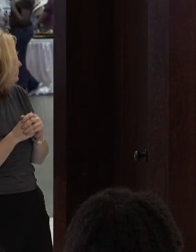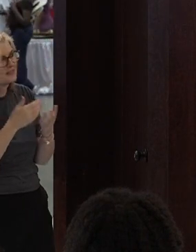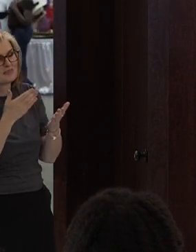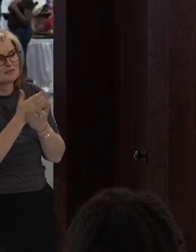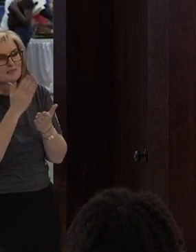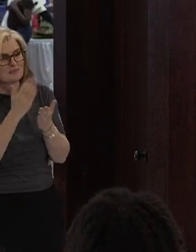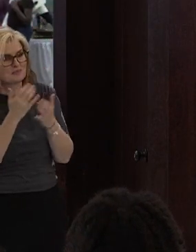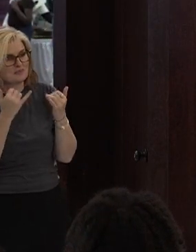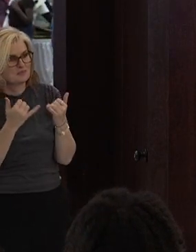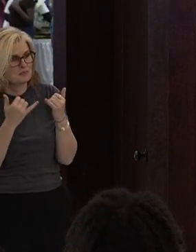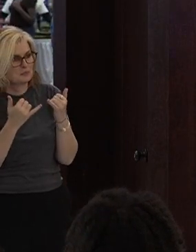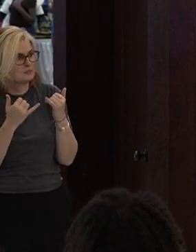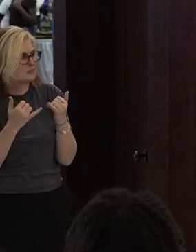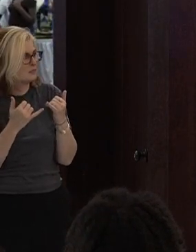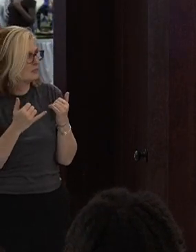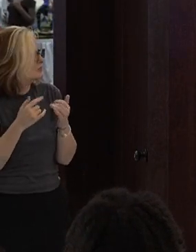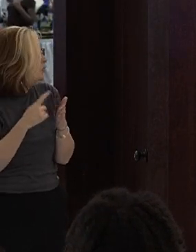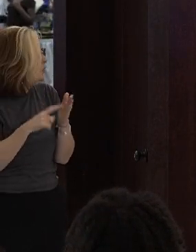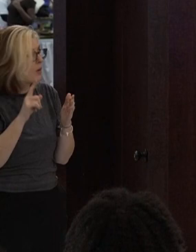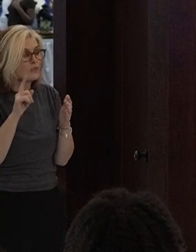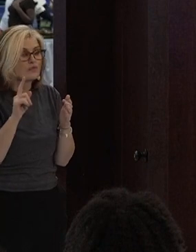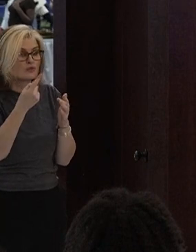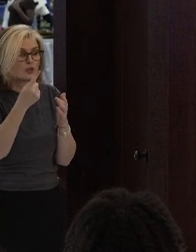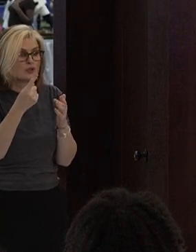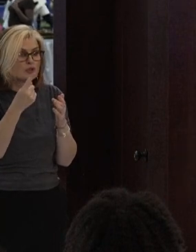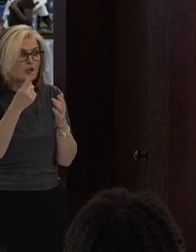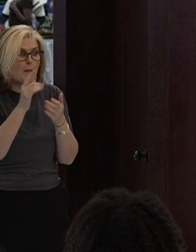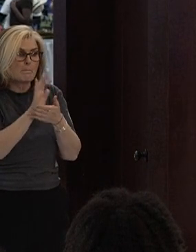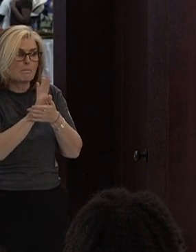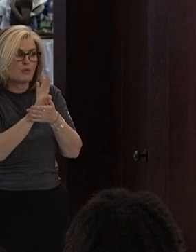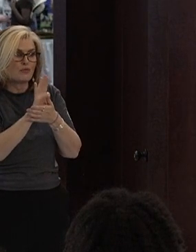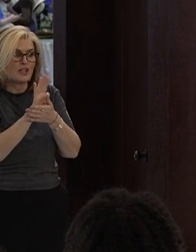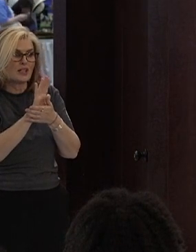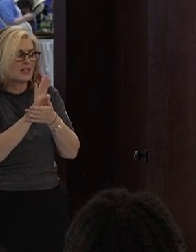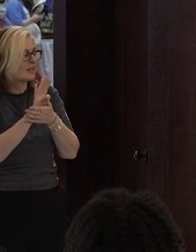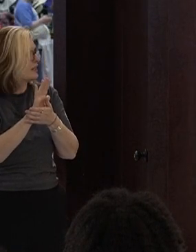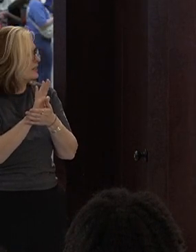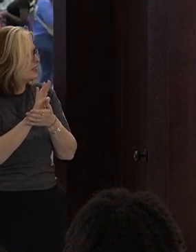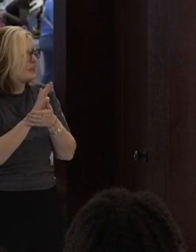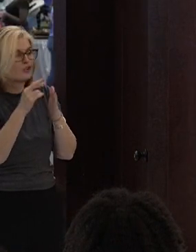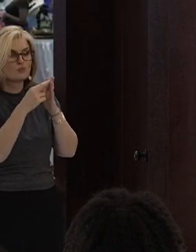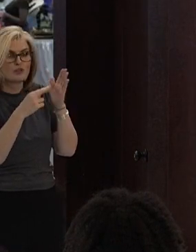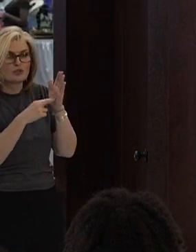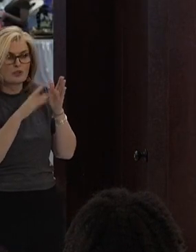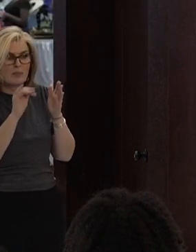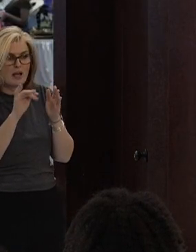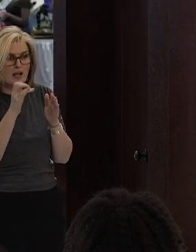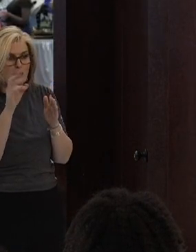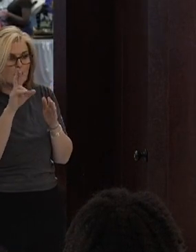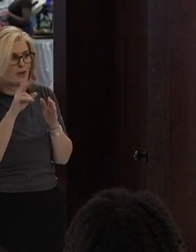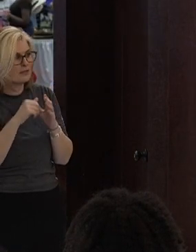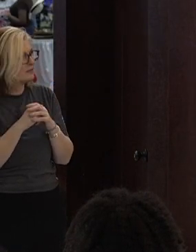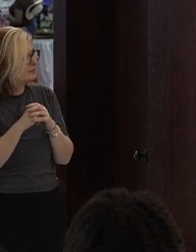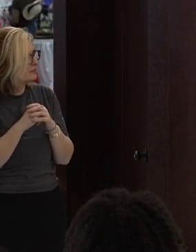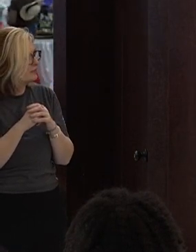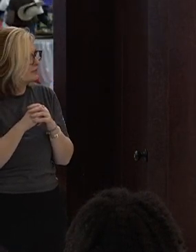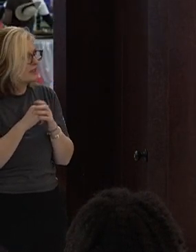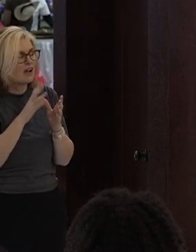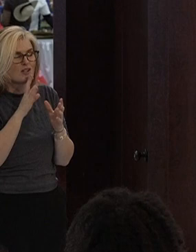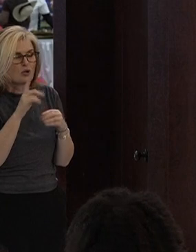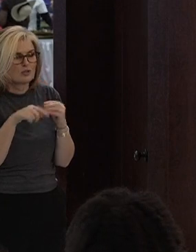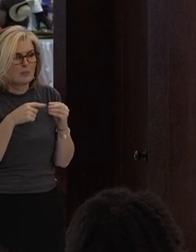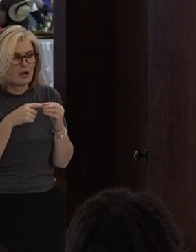All right, now, what was the first motion picture registered by the copyright? Now, you know, I